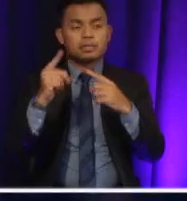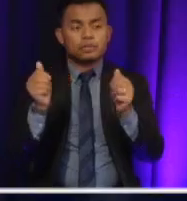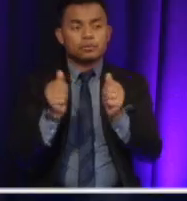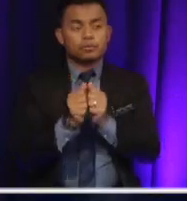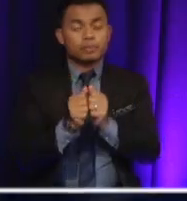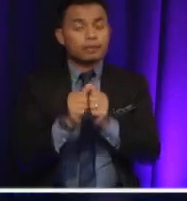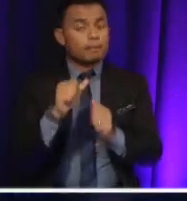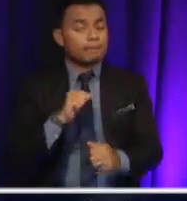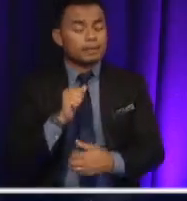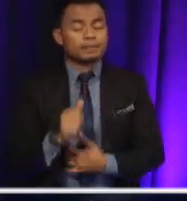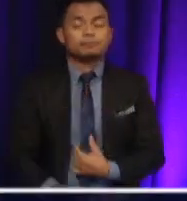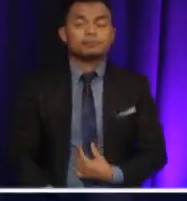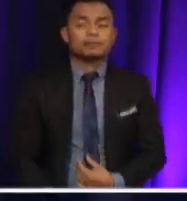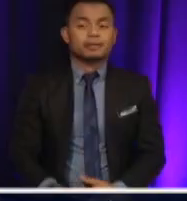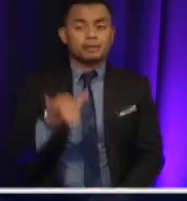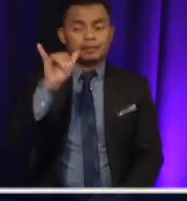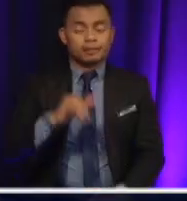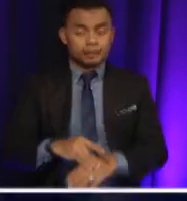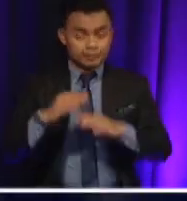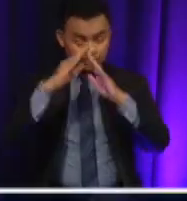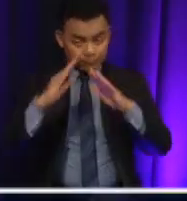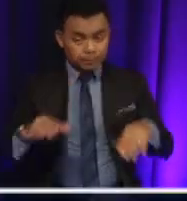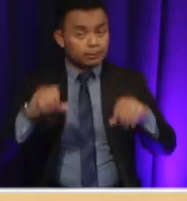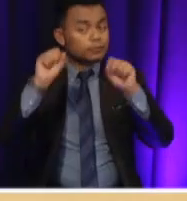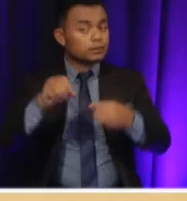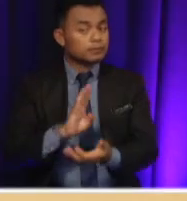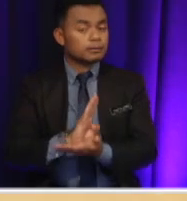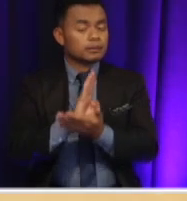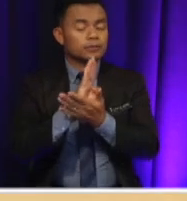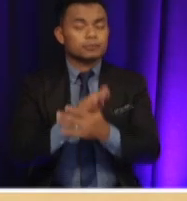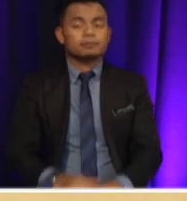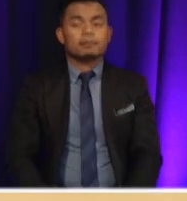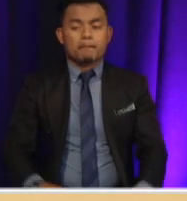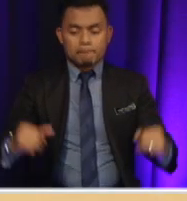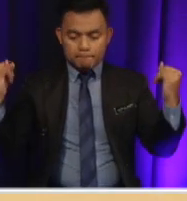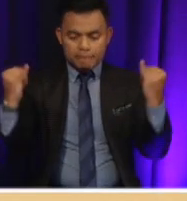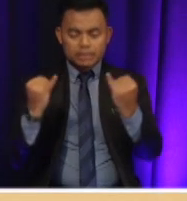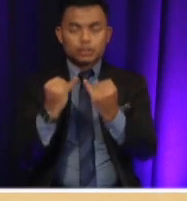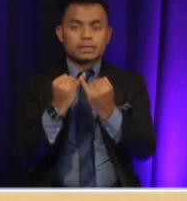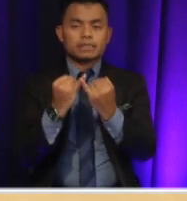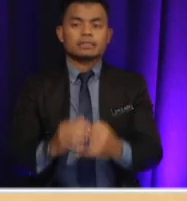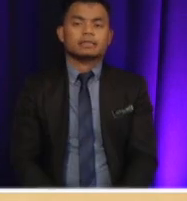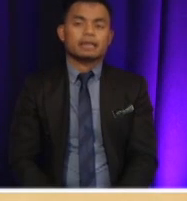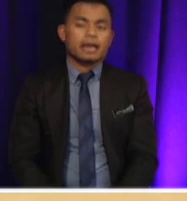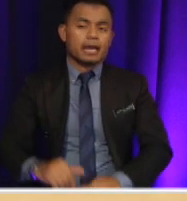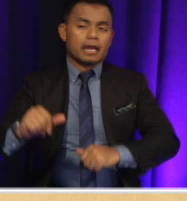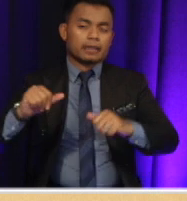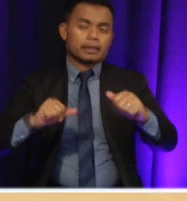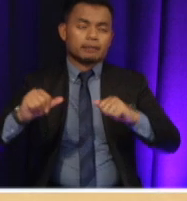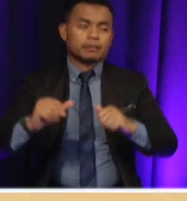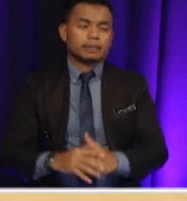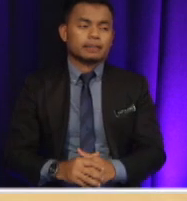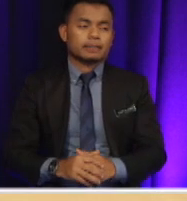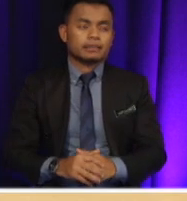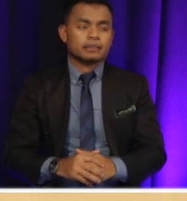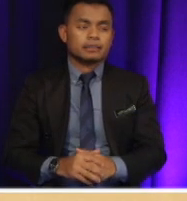help me out here as well. Yes, right? It's a very simple matching activity. Okay. Okay, there are, let me count, So 1, I 2, 3, 4,